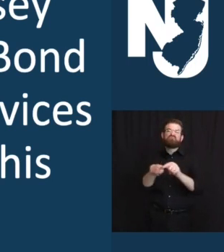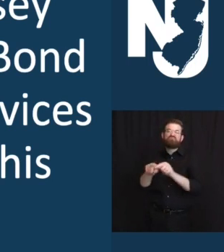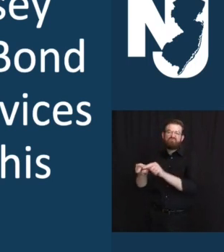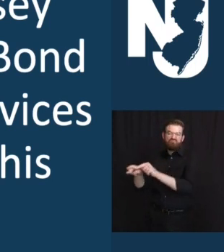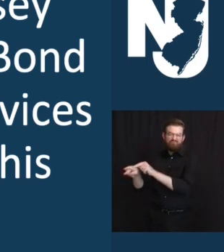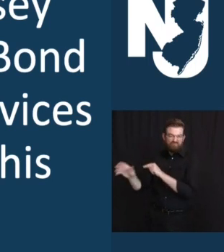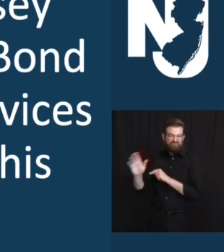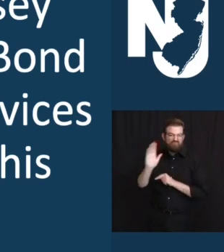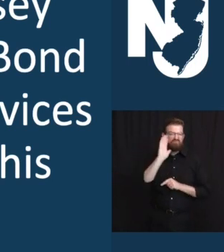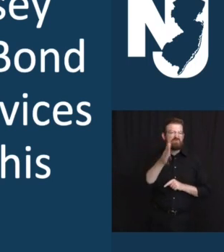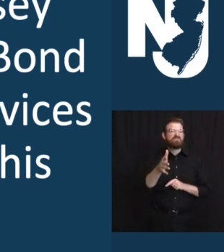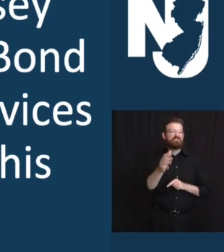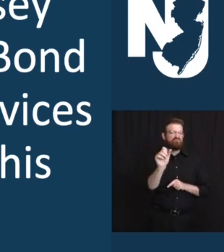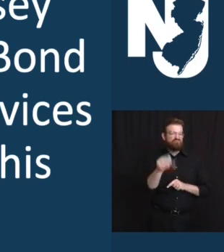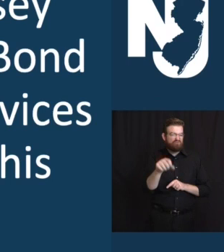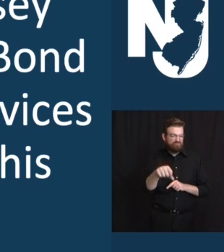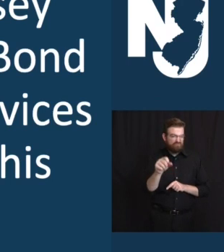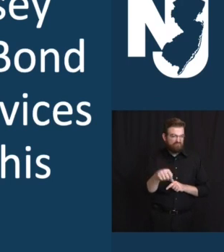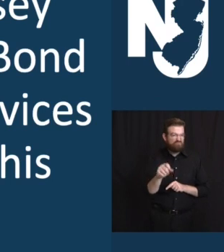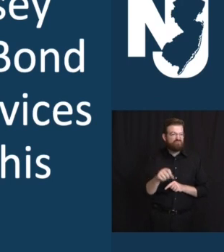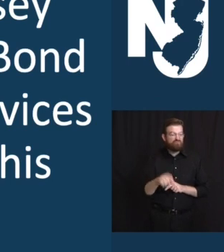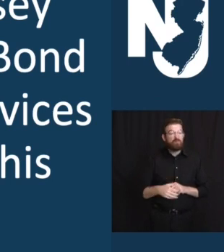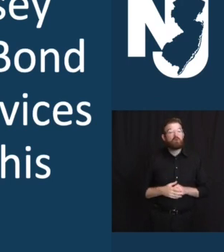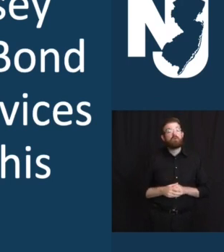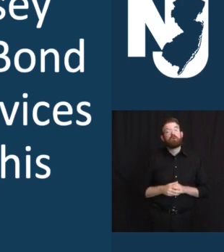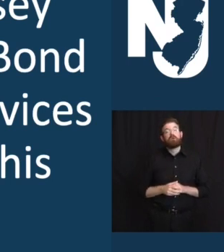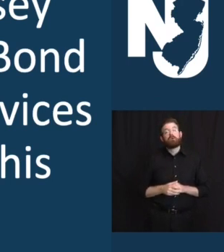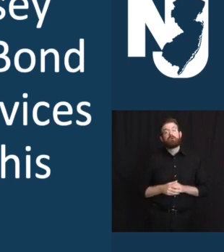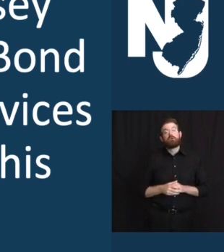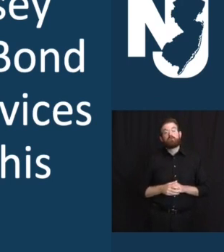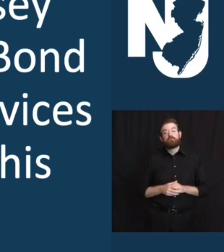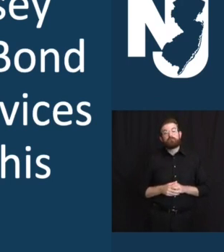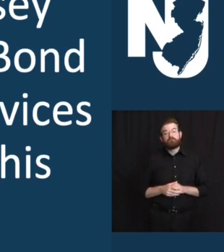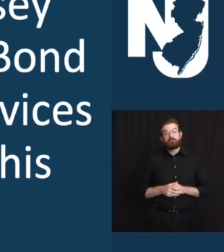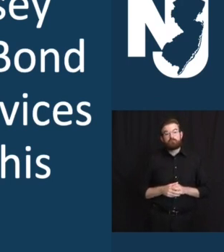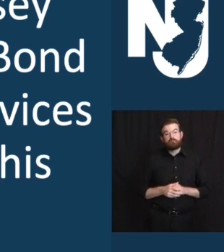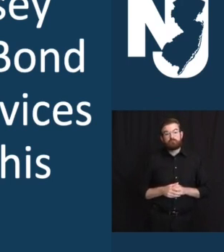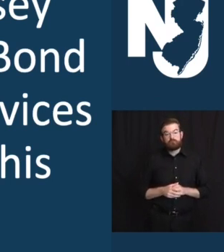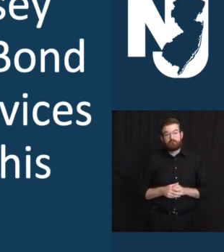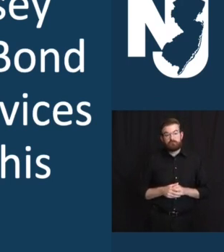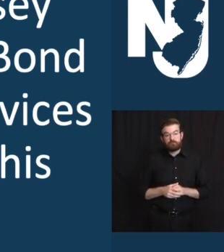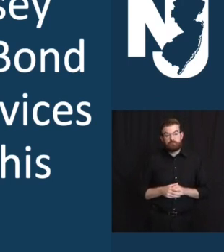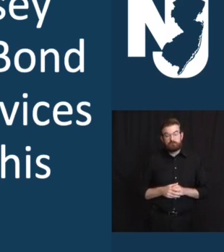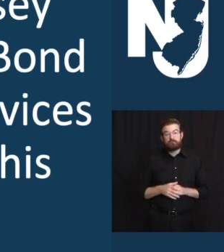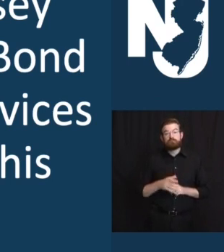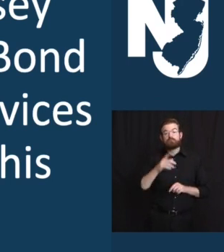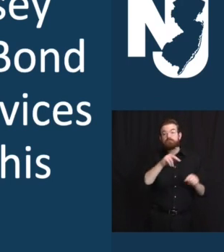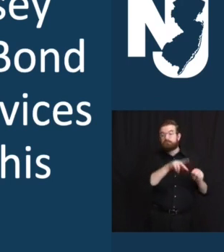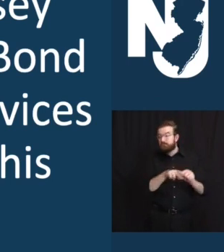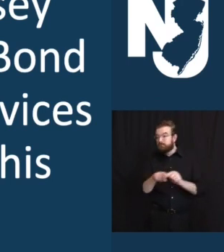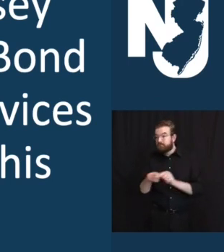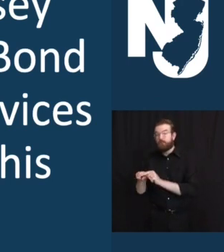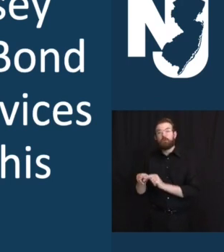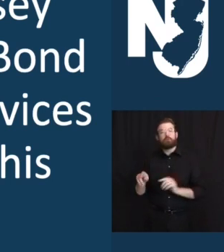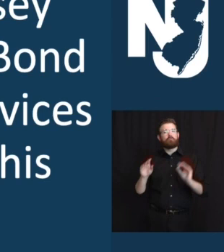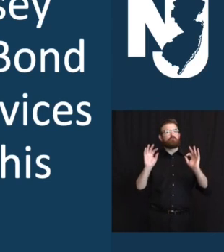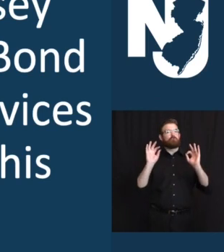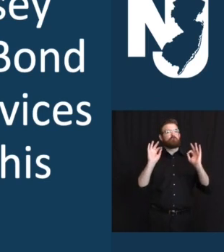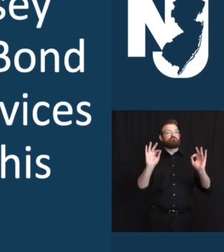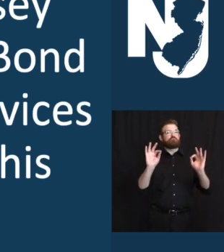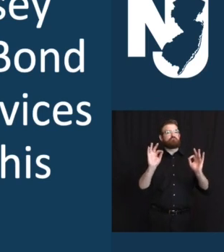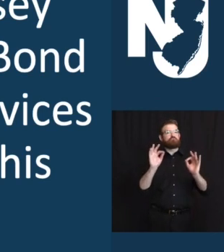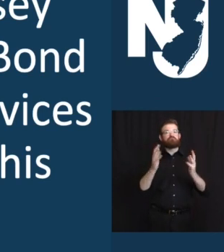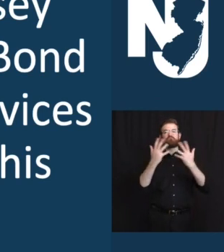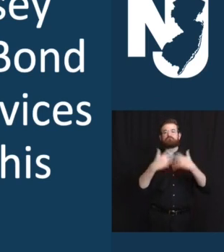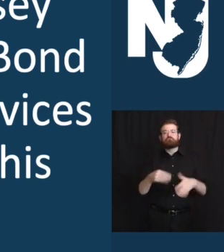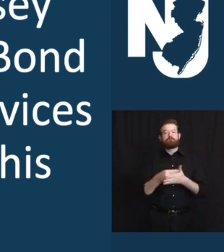face is that cuts simply will not be enough given the storm that is raging around us. We simply can't cut our way out